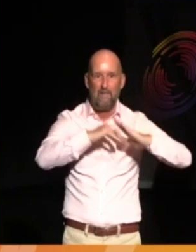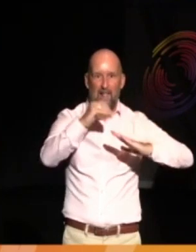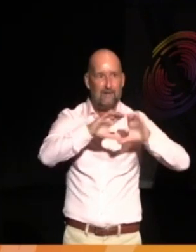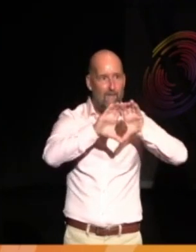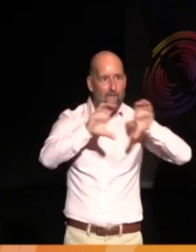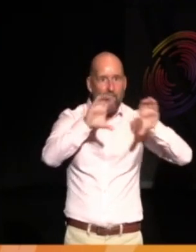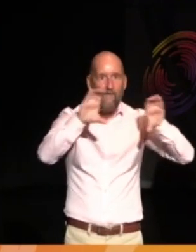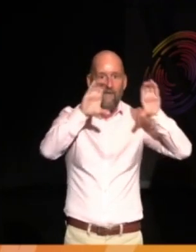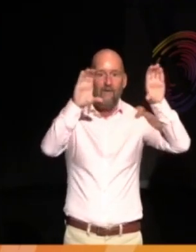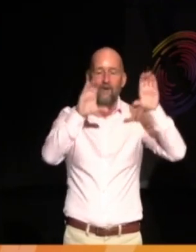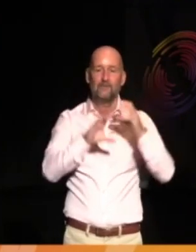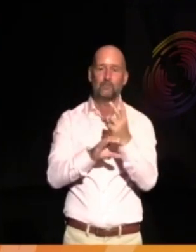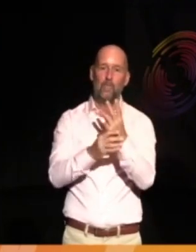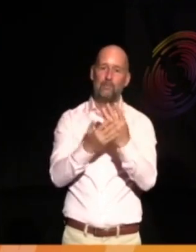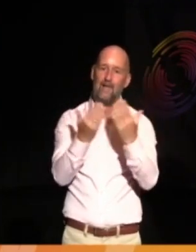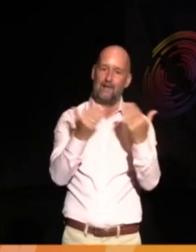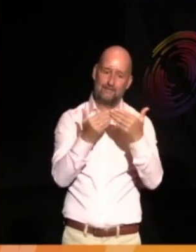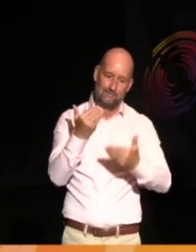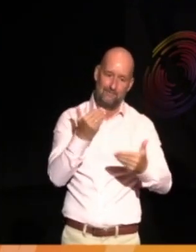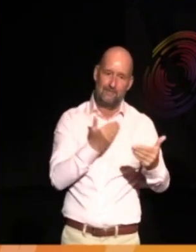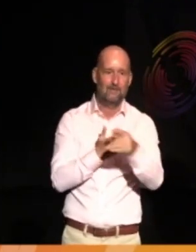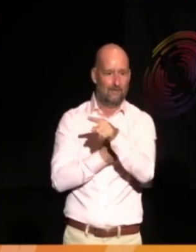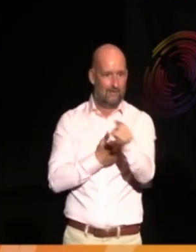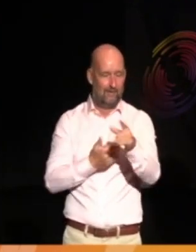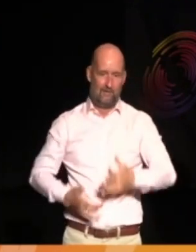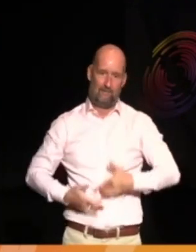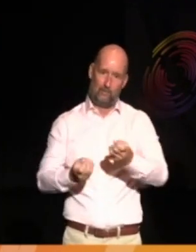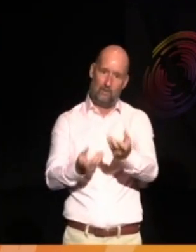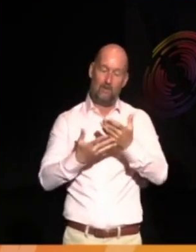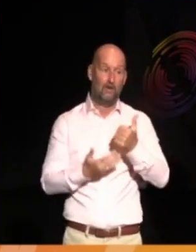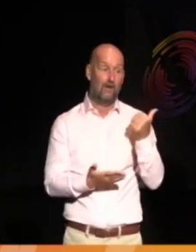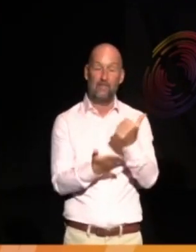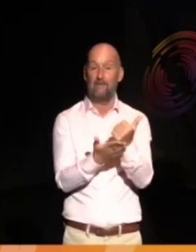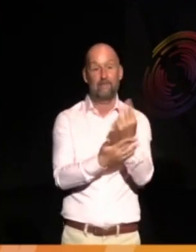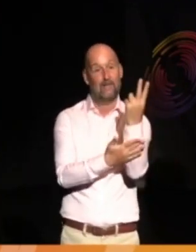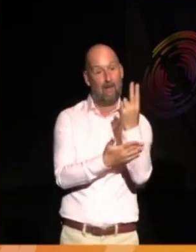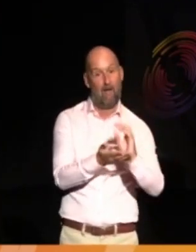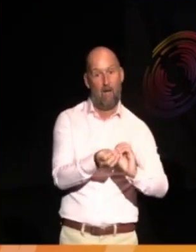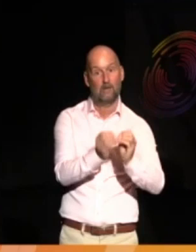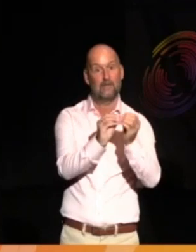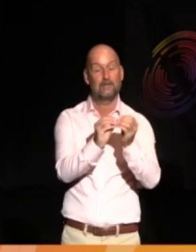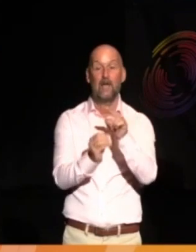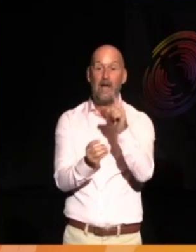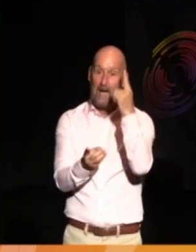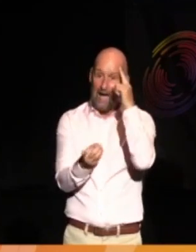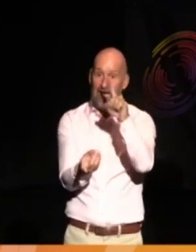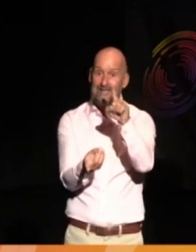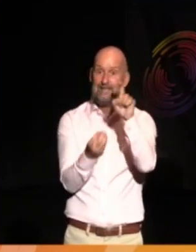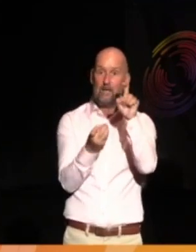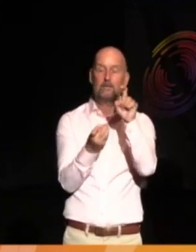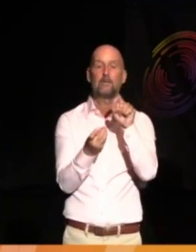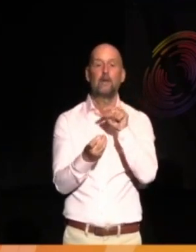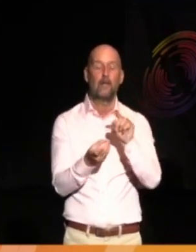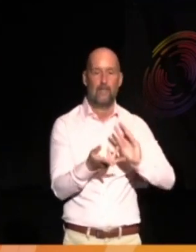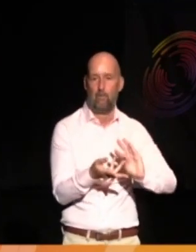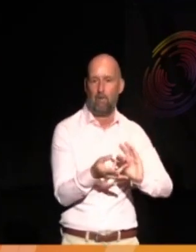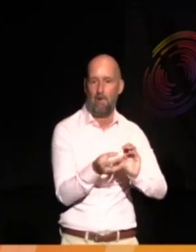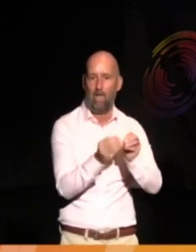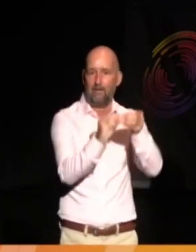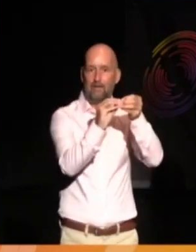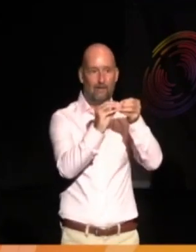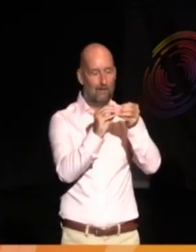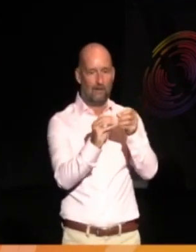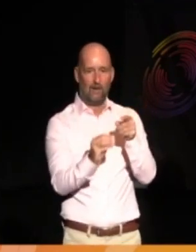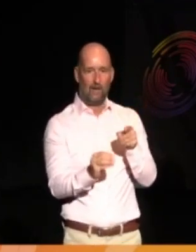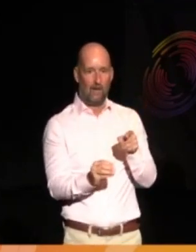next couple of days. So, yeah, we'd really like to hear from you. And they're great artists, and they'll just take your ideas and thoughts, etc., and they'll turn them into something you think, oh,